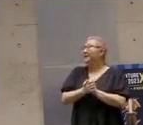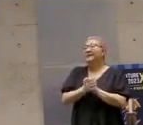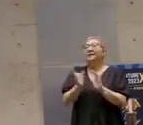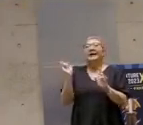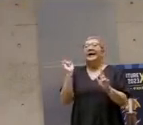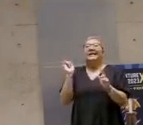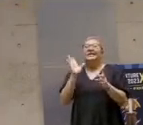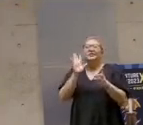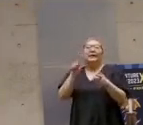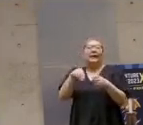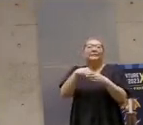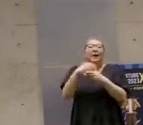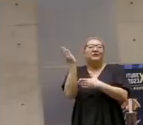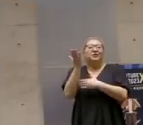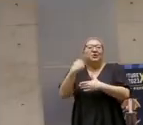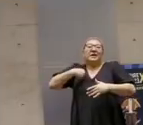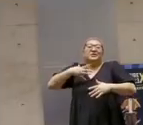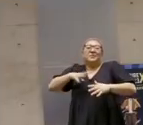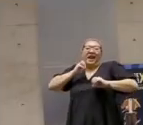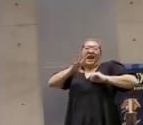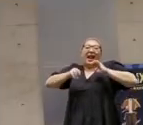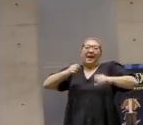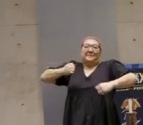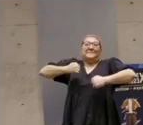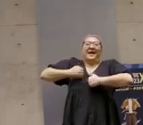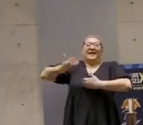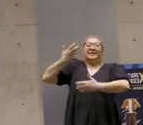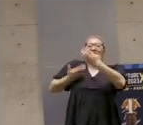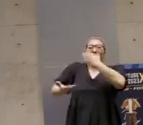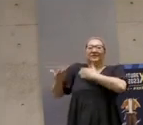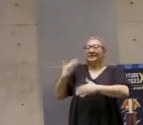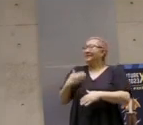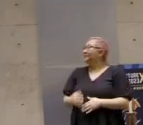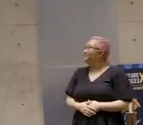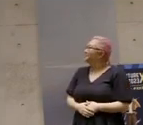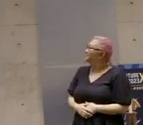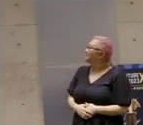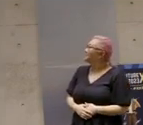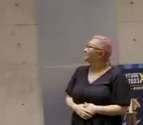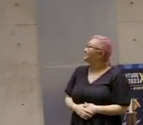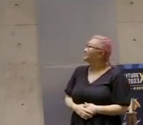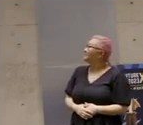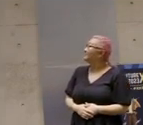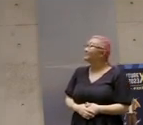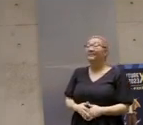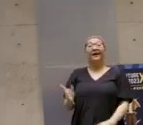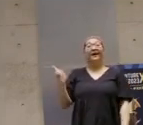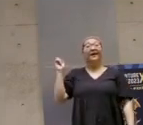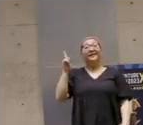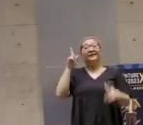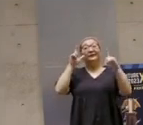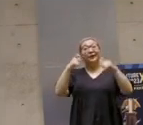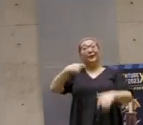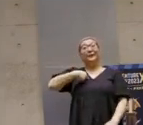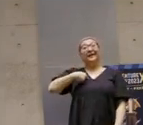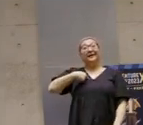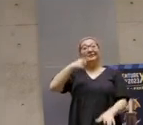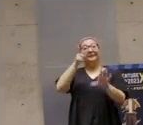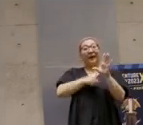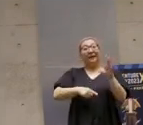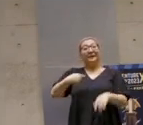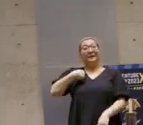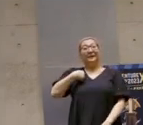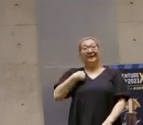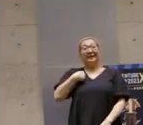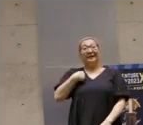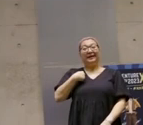self-indulgent, but I can't help myself. So, and we used to meet, this is me back in